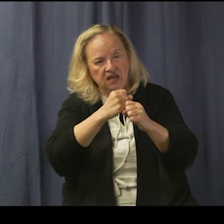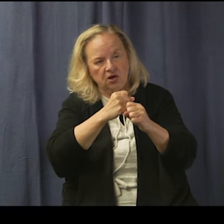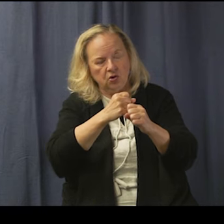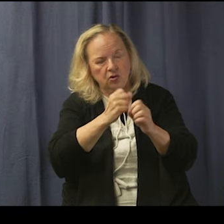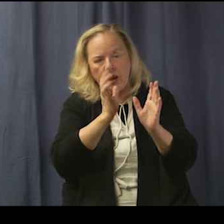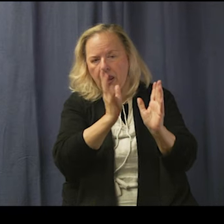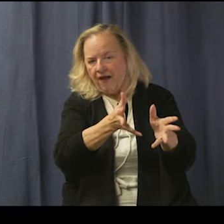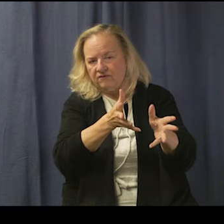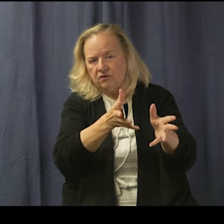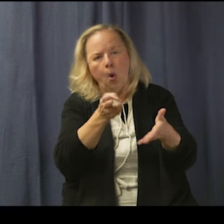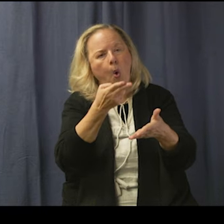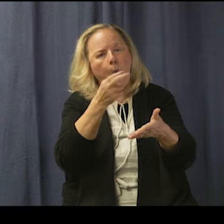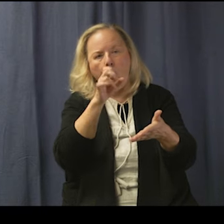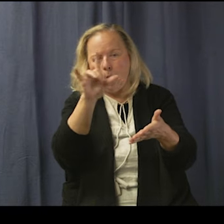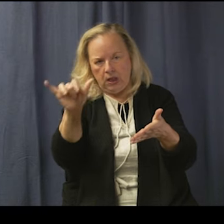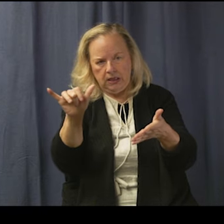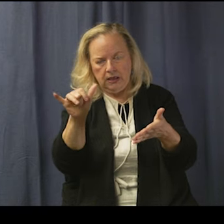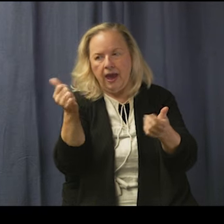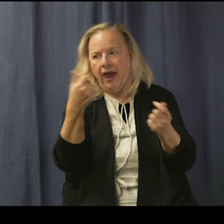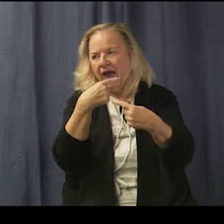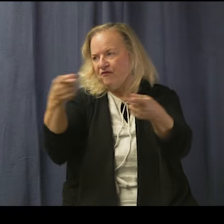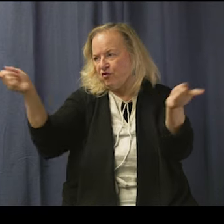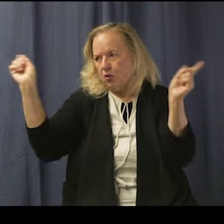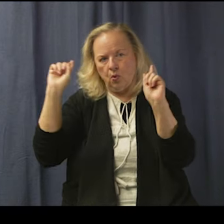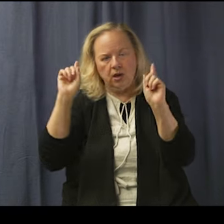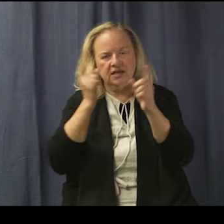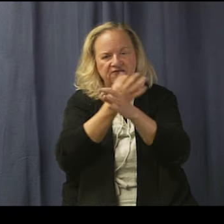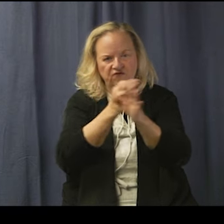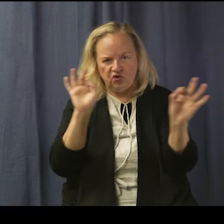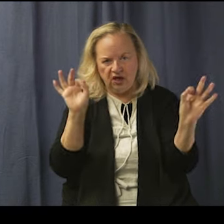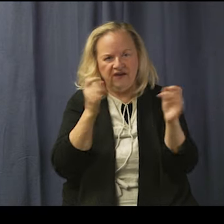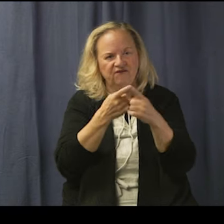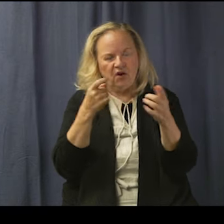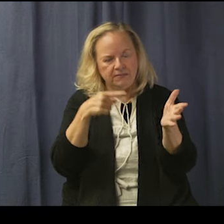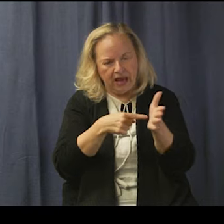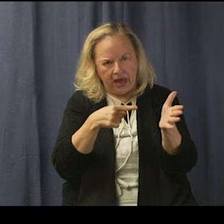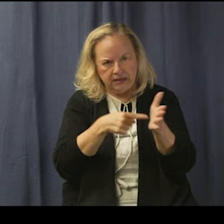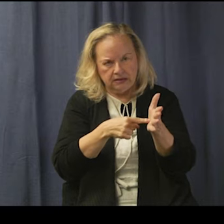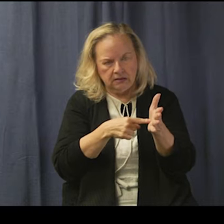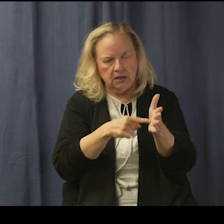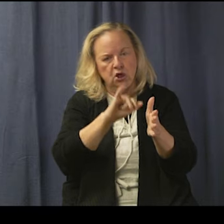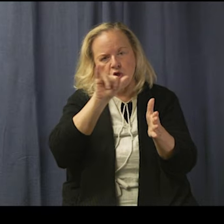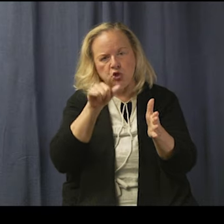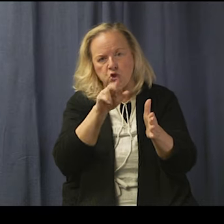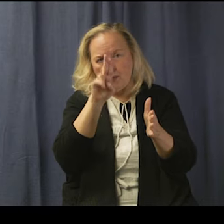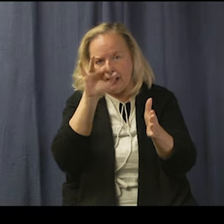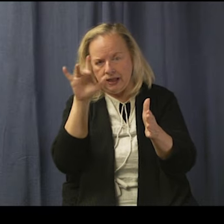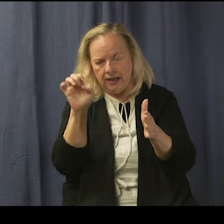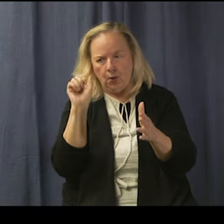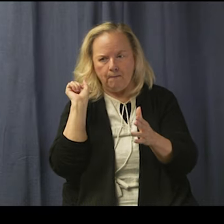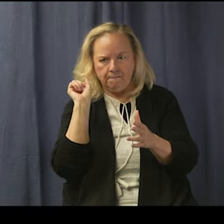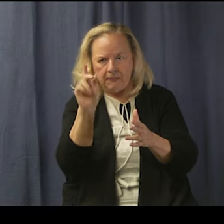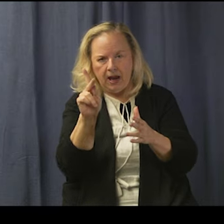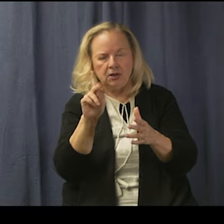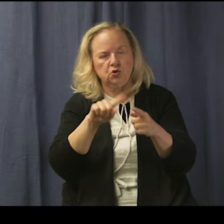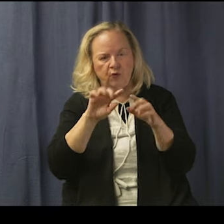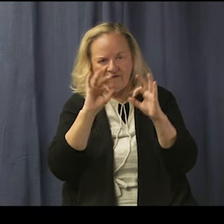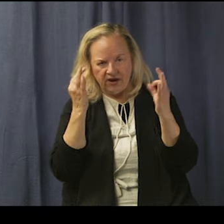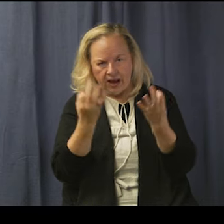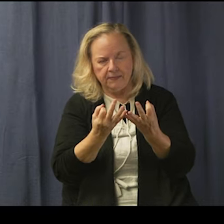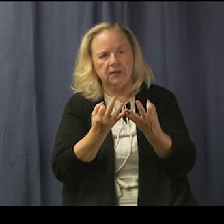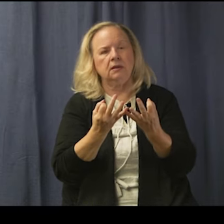and proclaim publicly that everyone in the land is set at liberty and freed from their debt. It is the Jubilee, and every man may go back to his heritage, to his